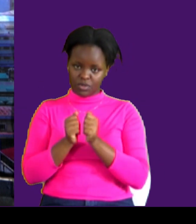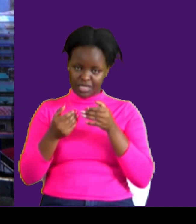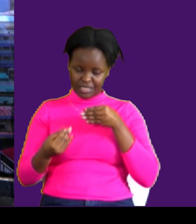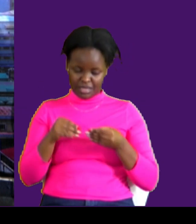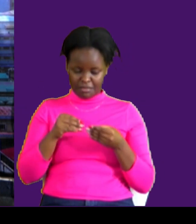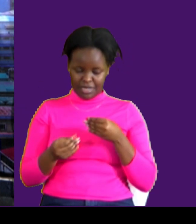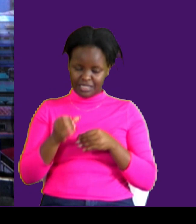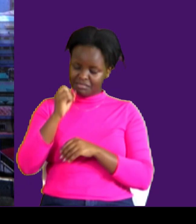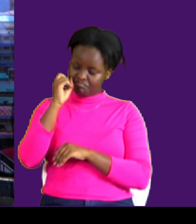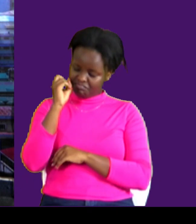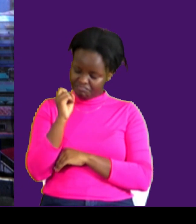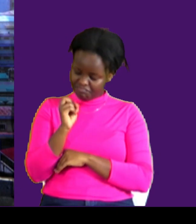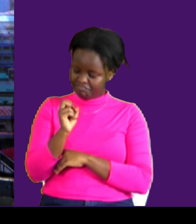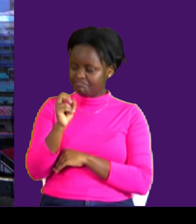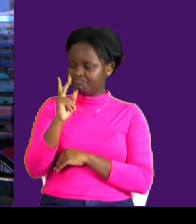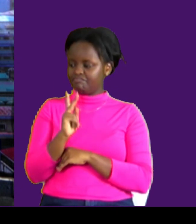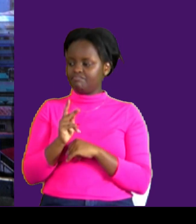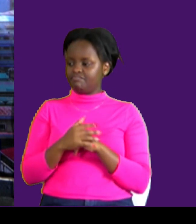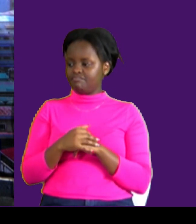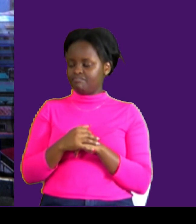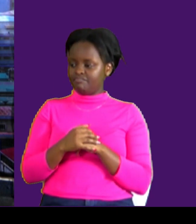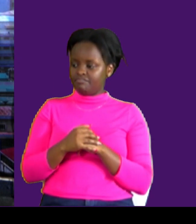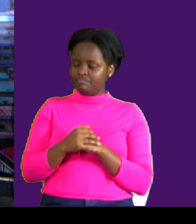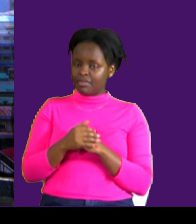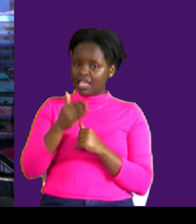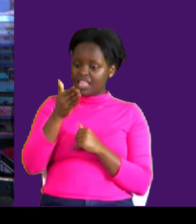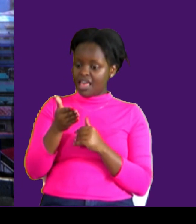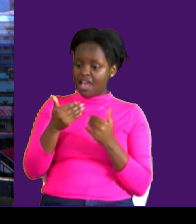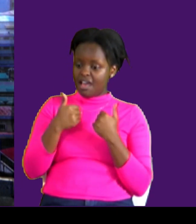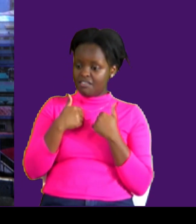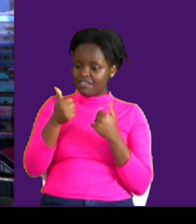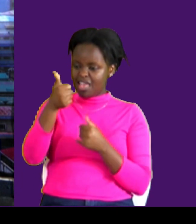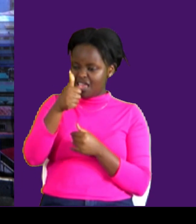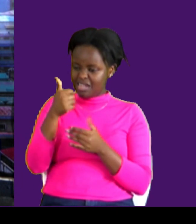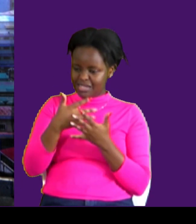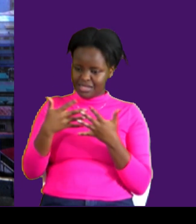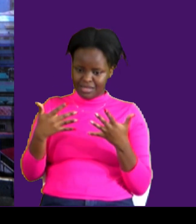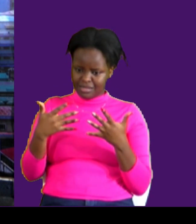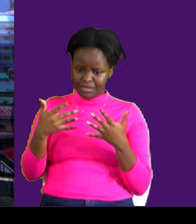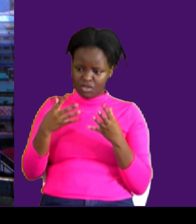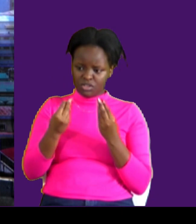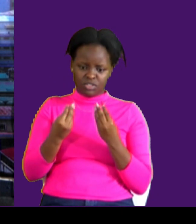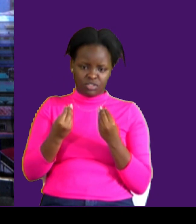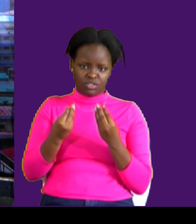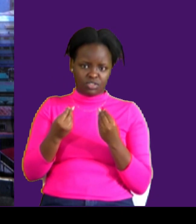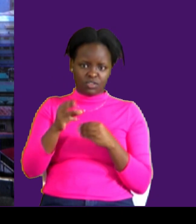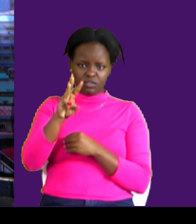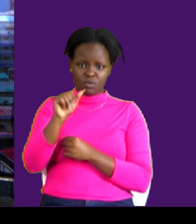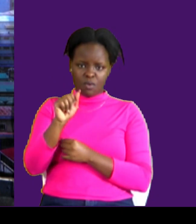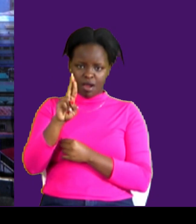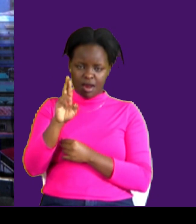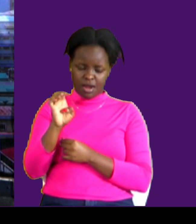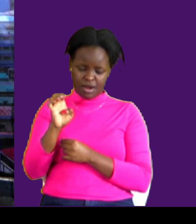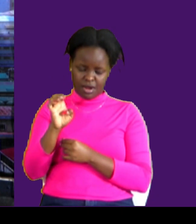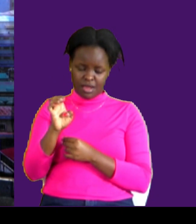Okay, so are there any tools or software you recommend for